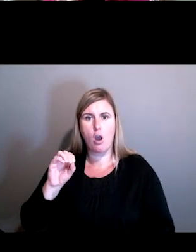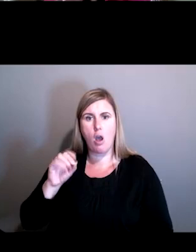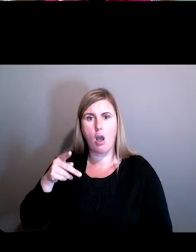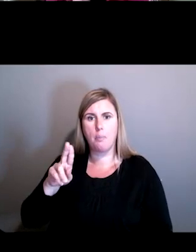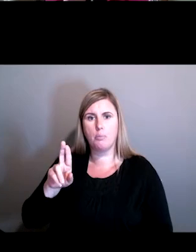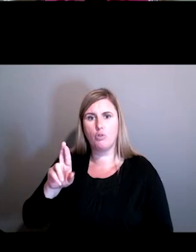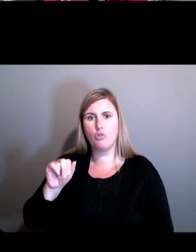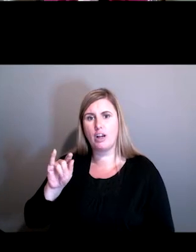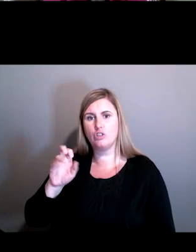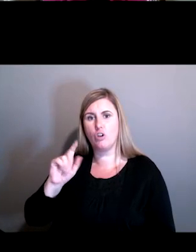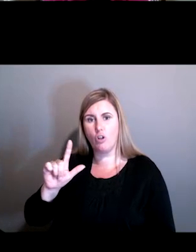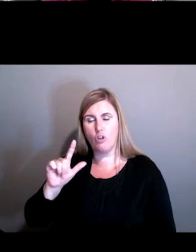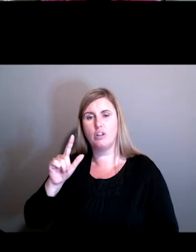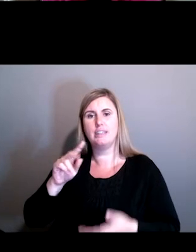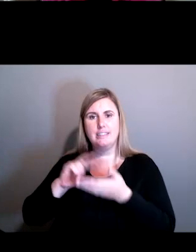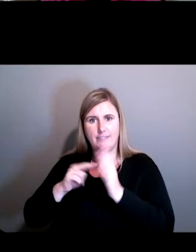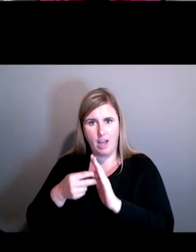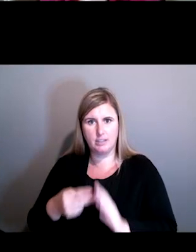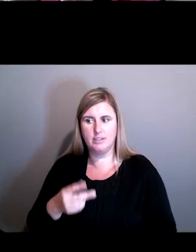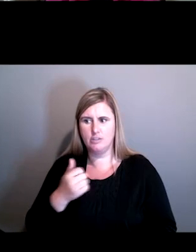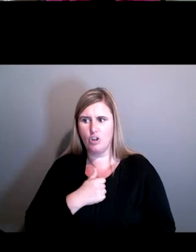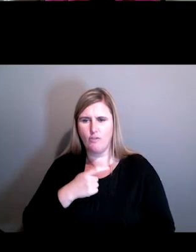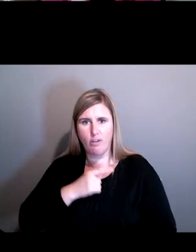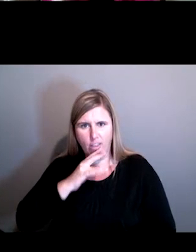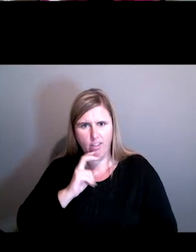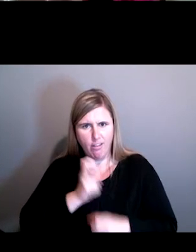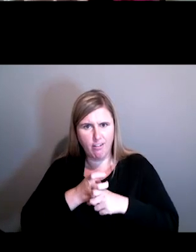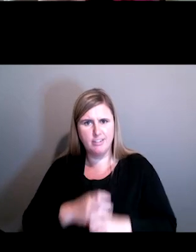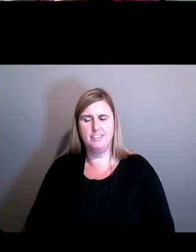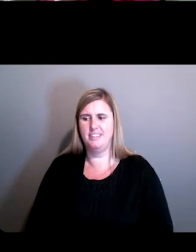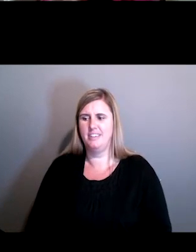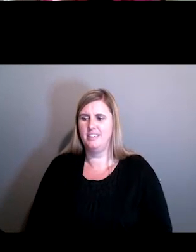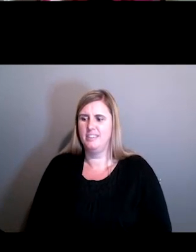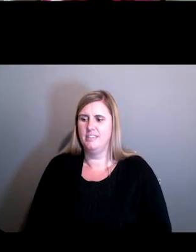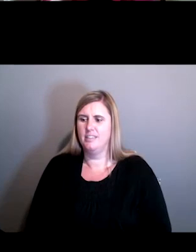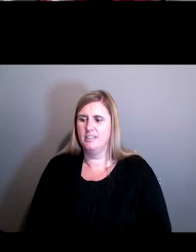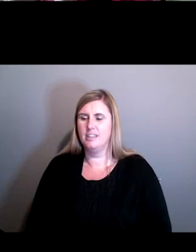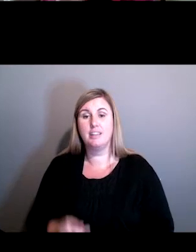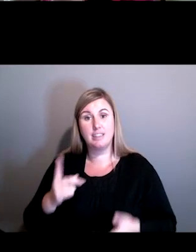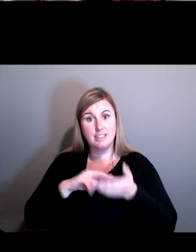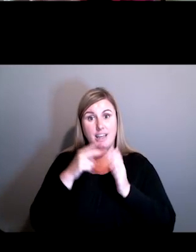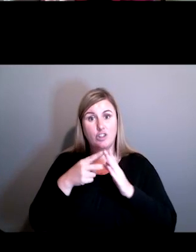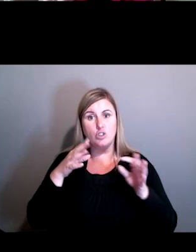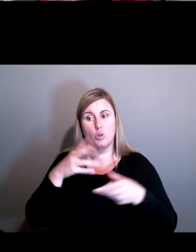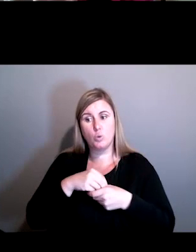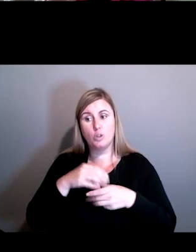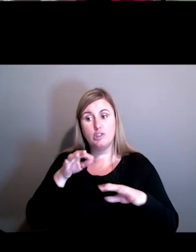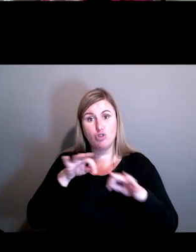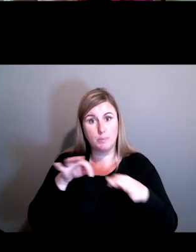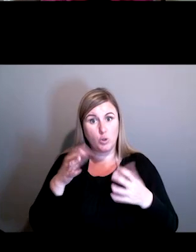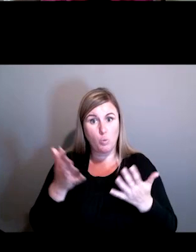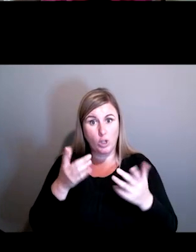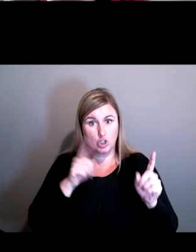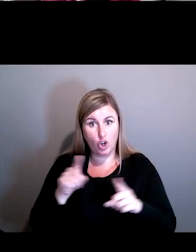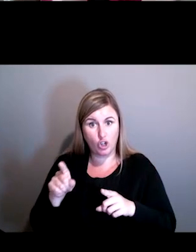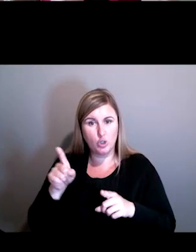operationally defined. Sorry for the flub there. And these definitions include descriptions of what is occurring so that you can see